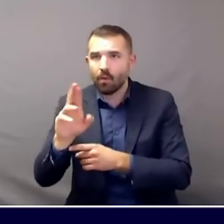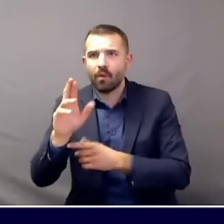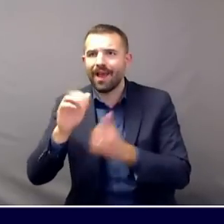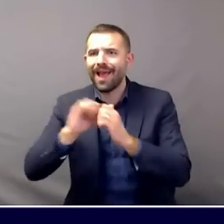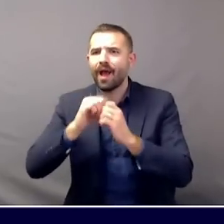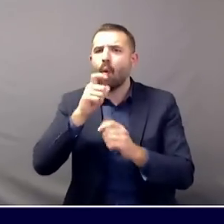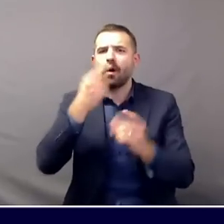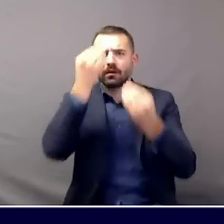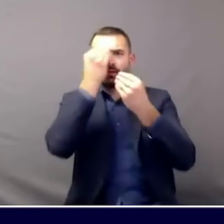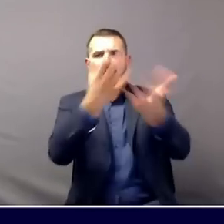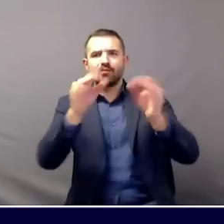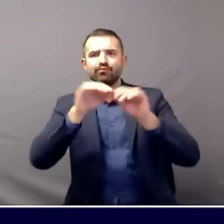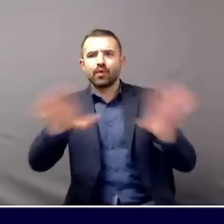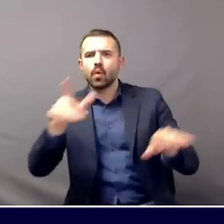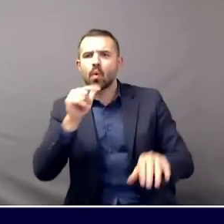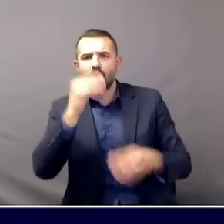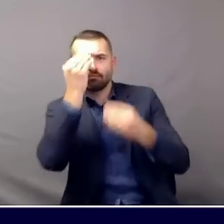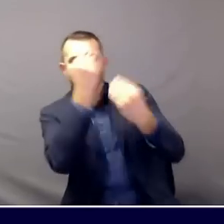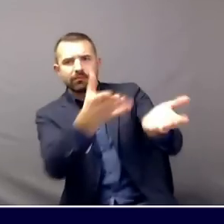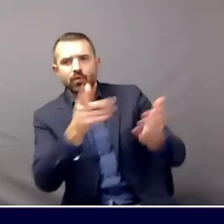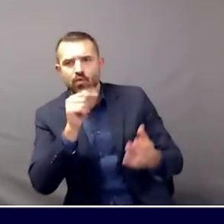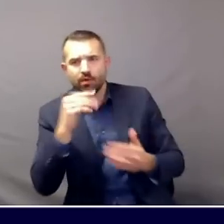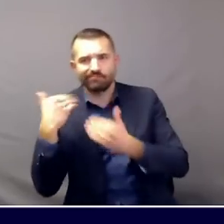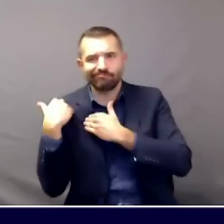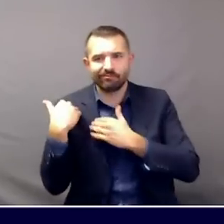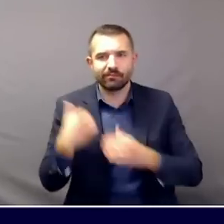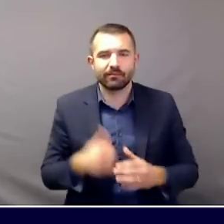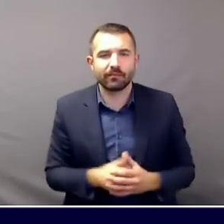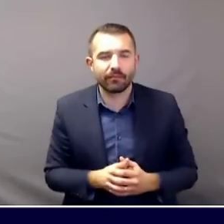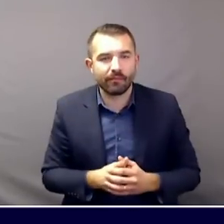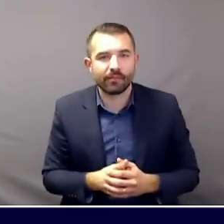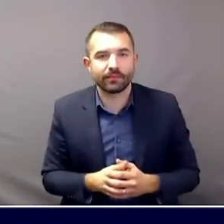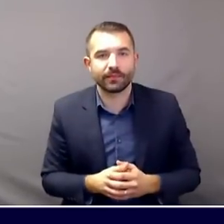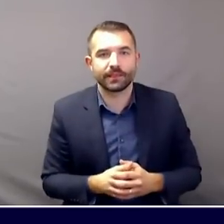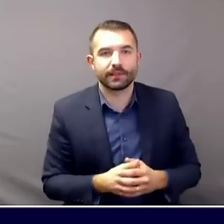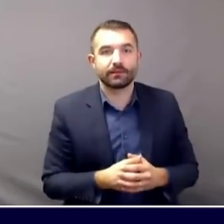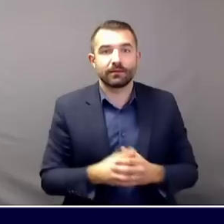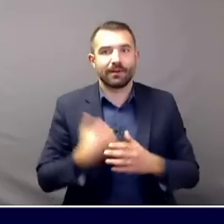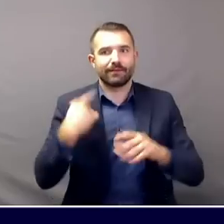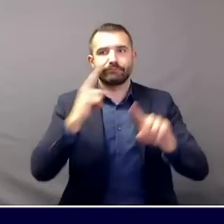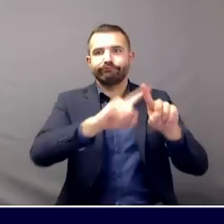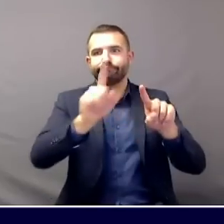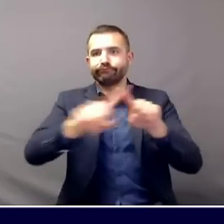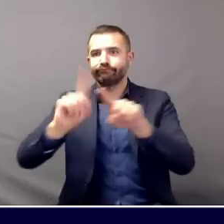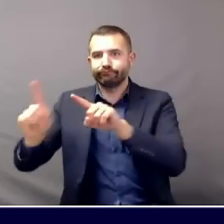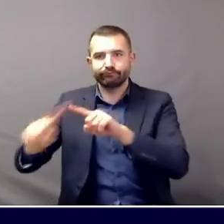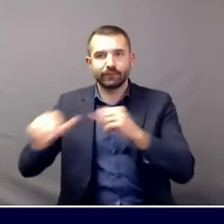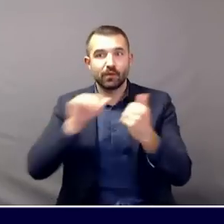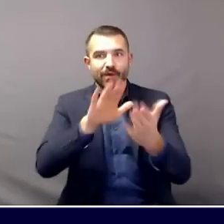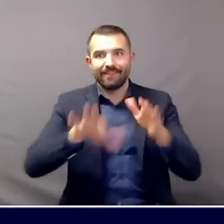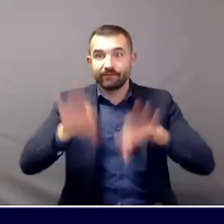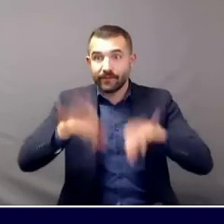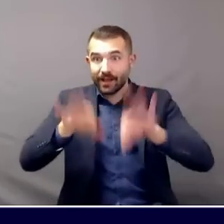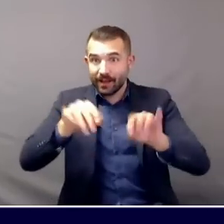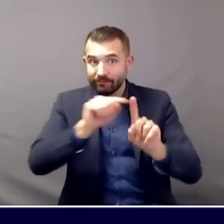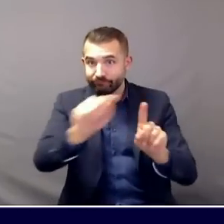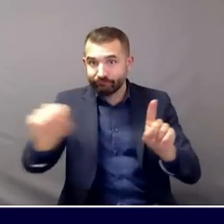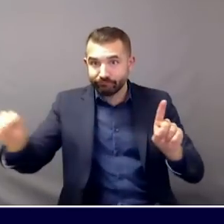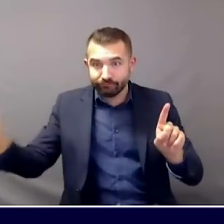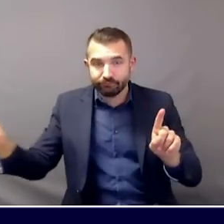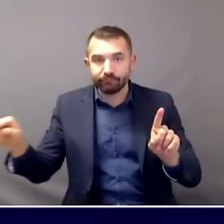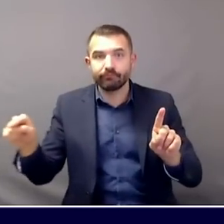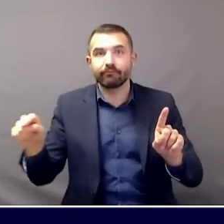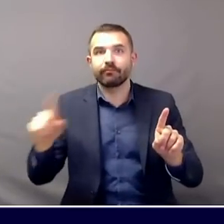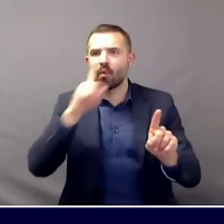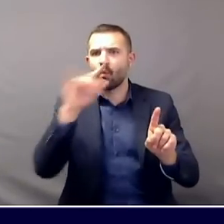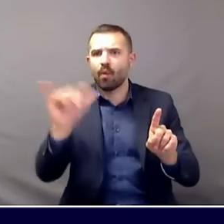situations in every which different way. Let me start by just kind of making a perhaps abstract but important point, Brian.